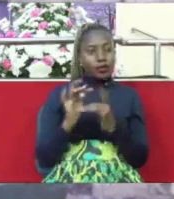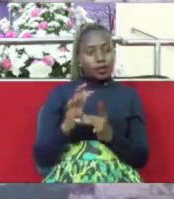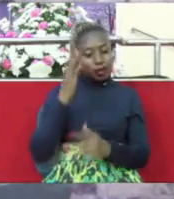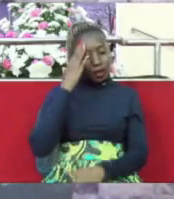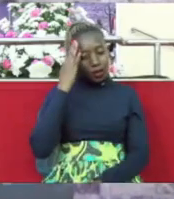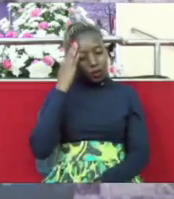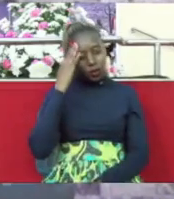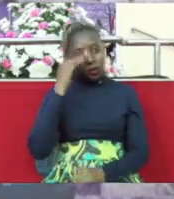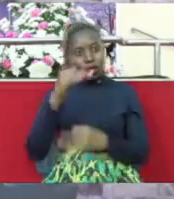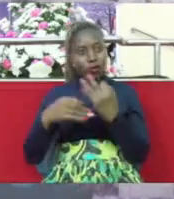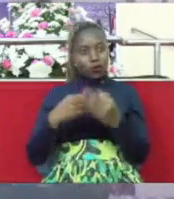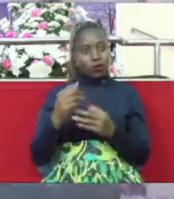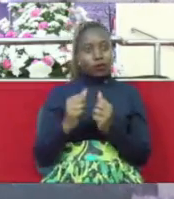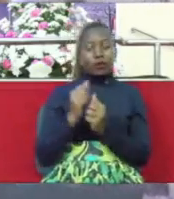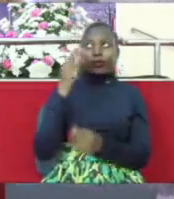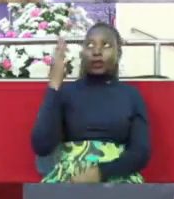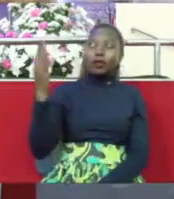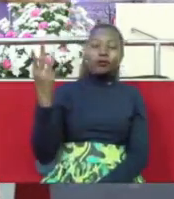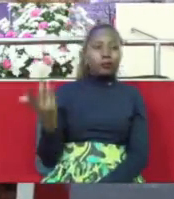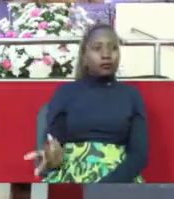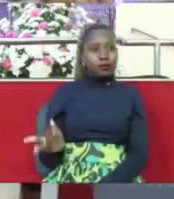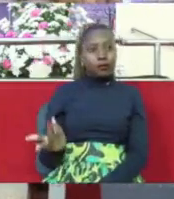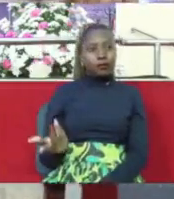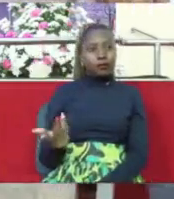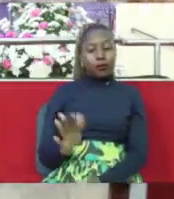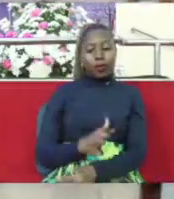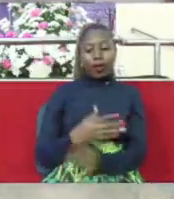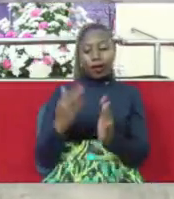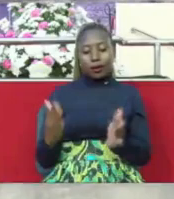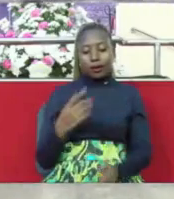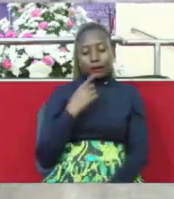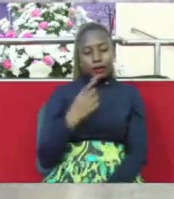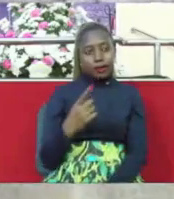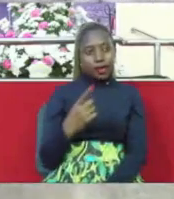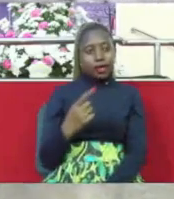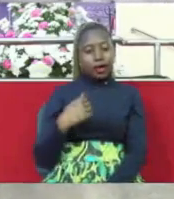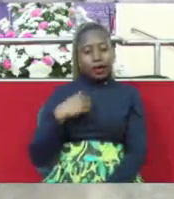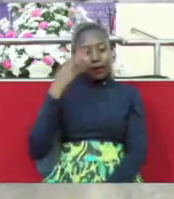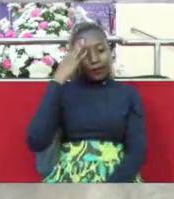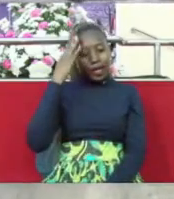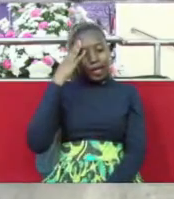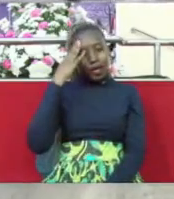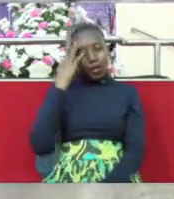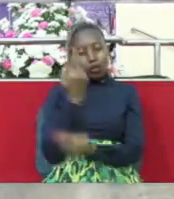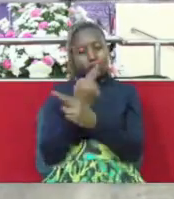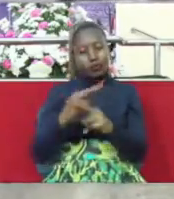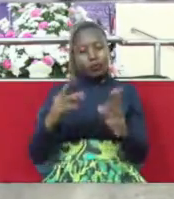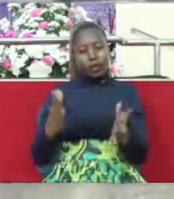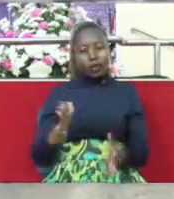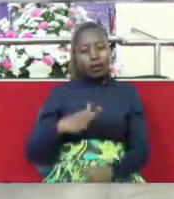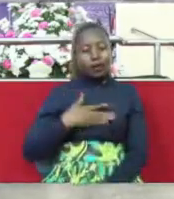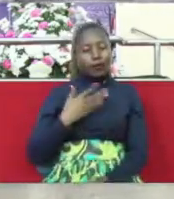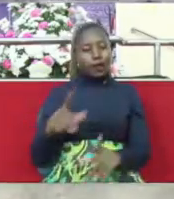mwisho kushiriki naye na ukajua umenena naye? A singer sang and said. Mibaji akaimba na akasema. I know my Redeemer lives. Najua mkombozi